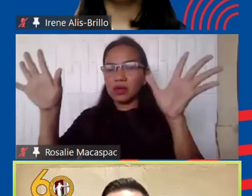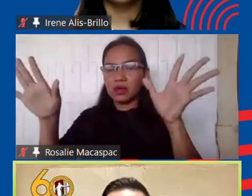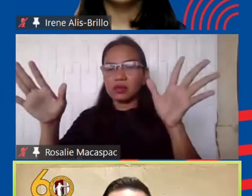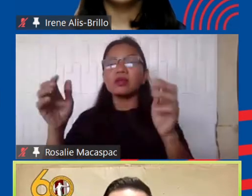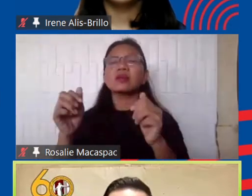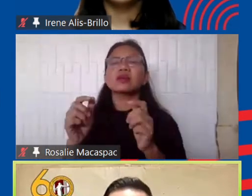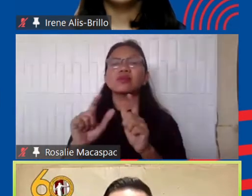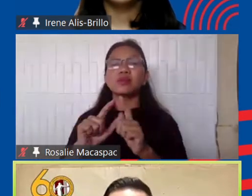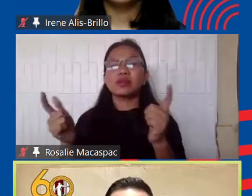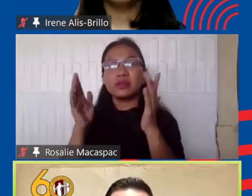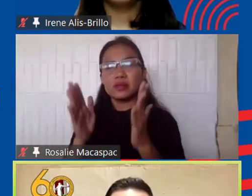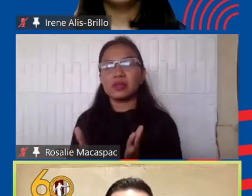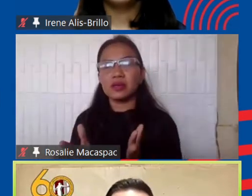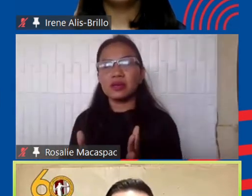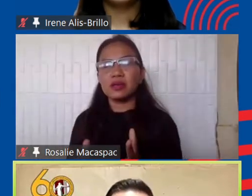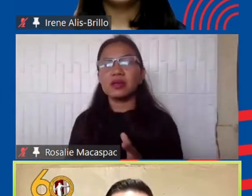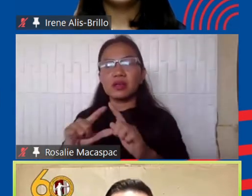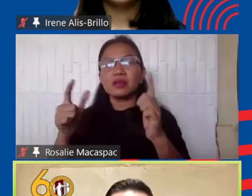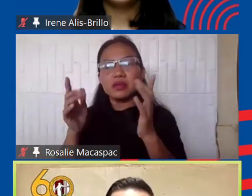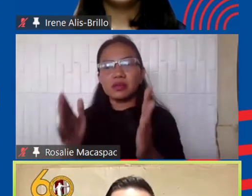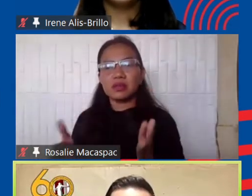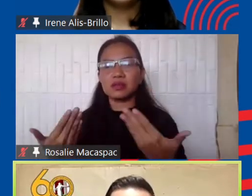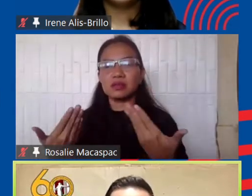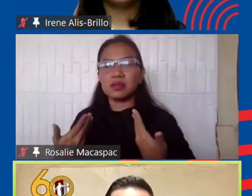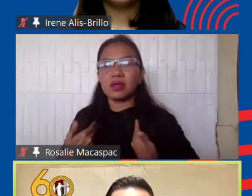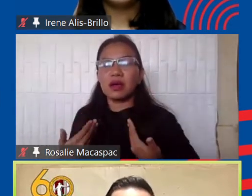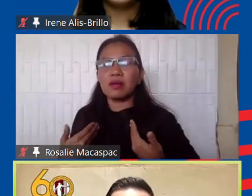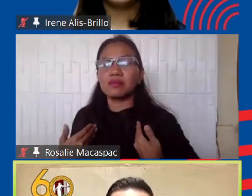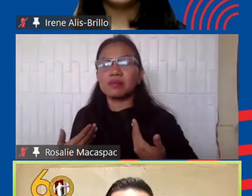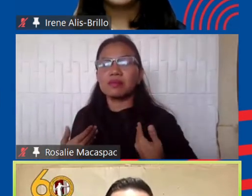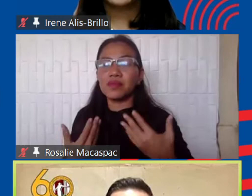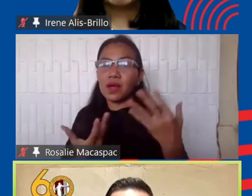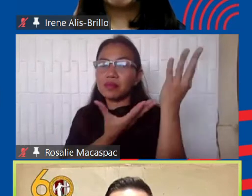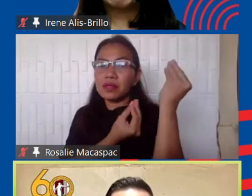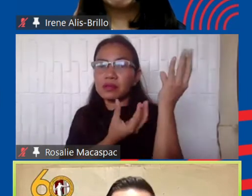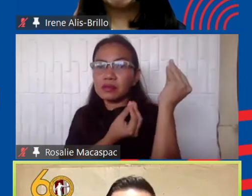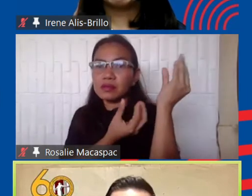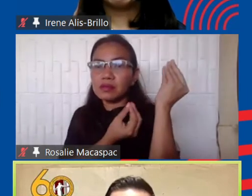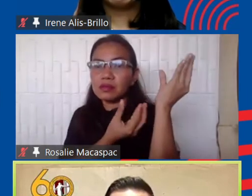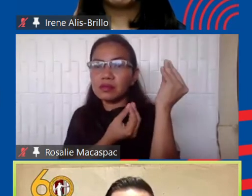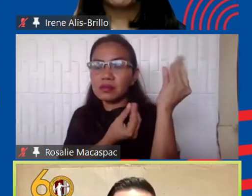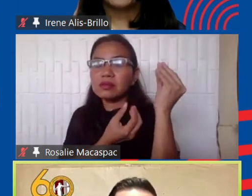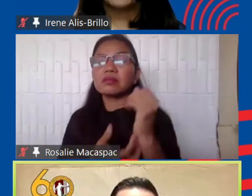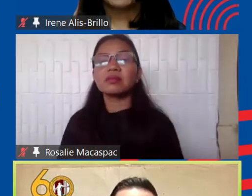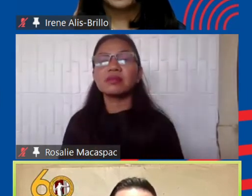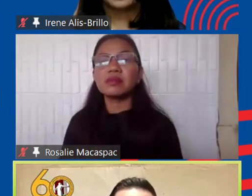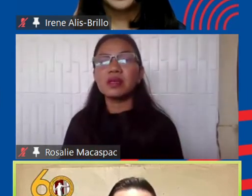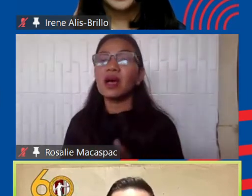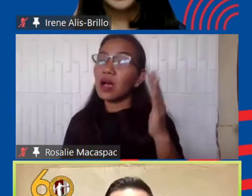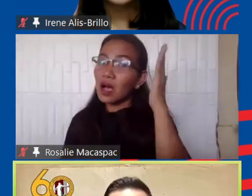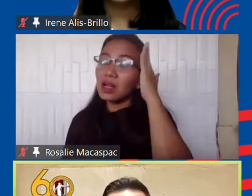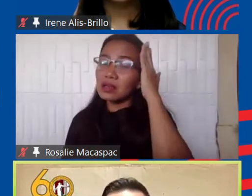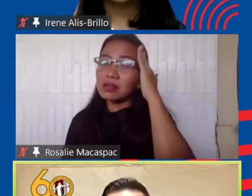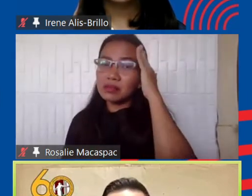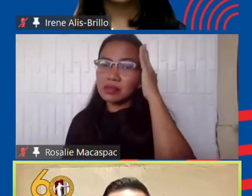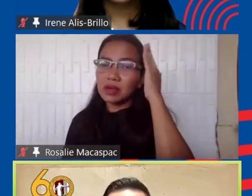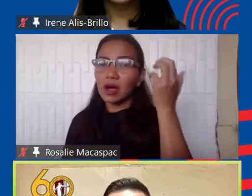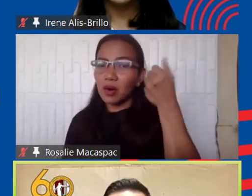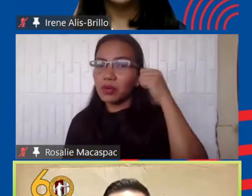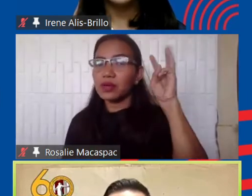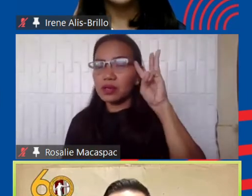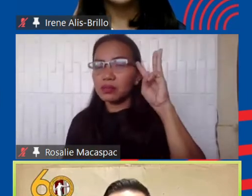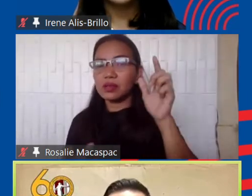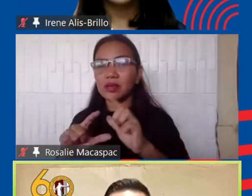the librarian should have a page about. I know that they already have this, especially